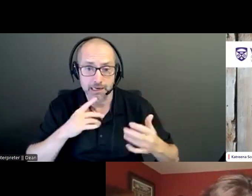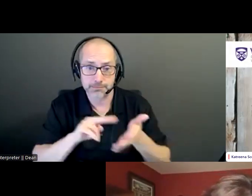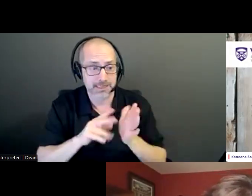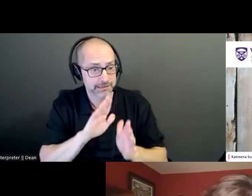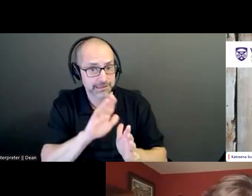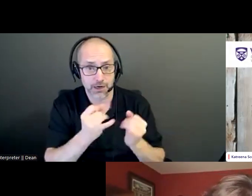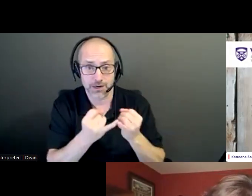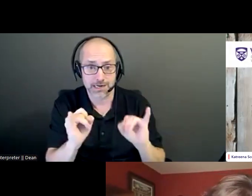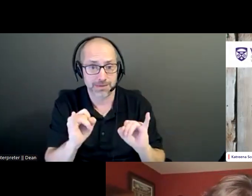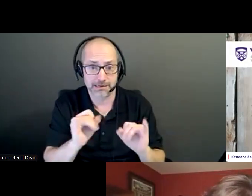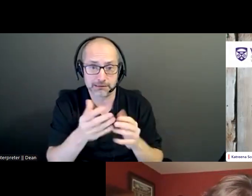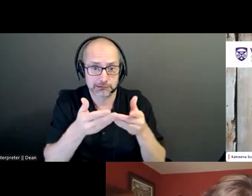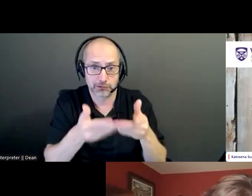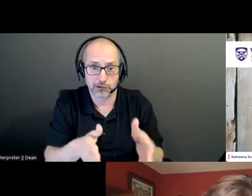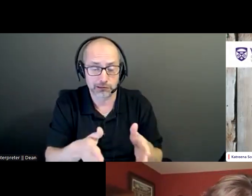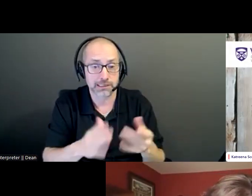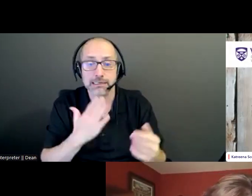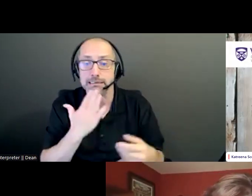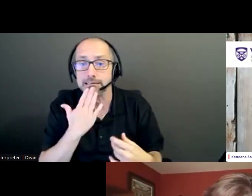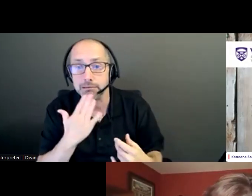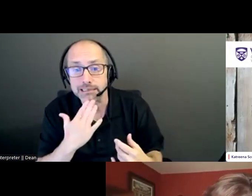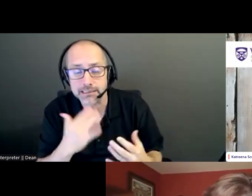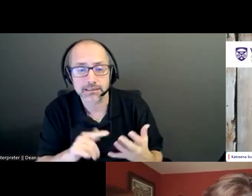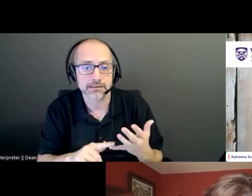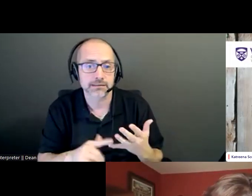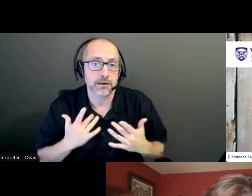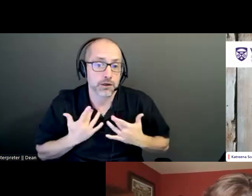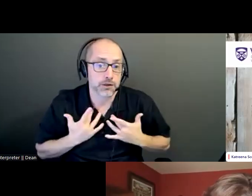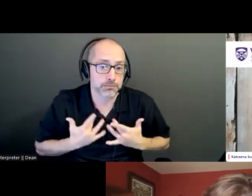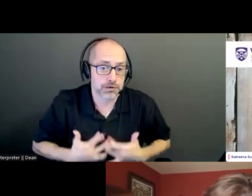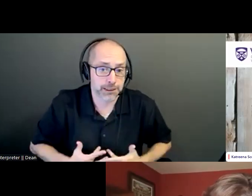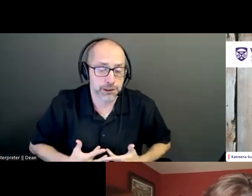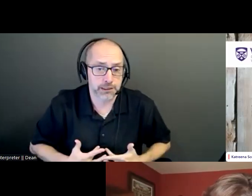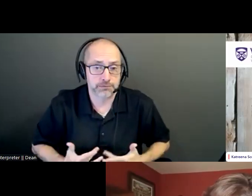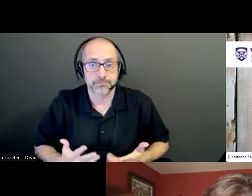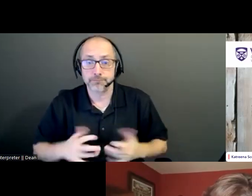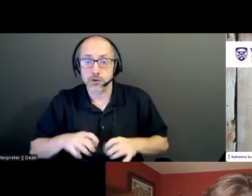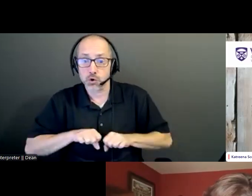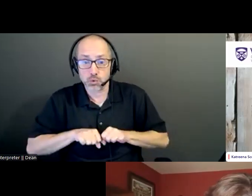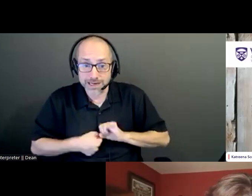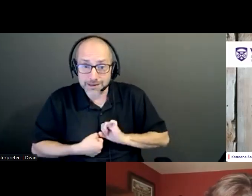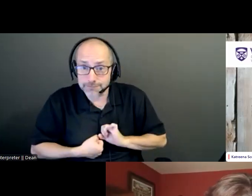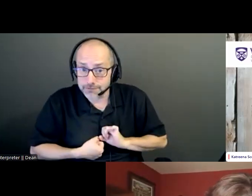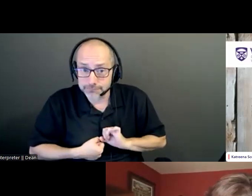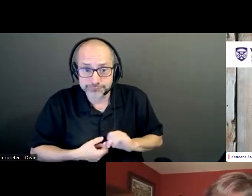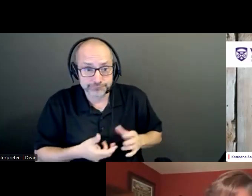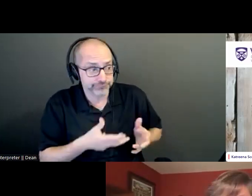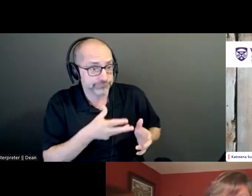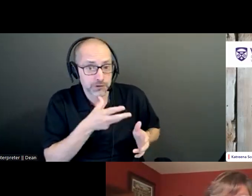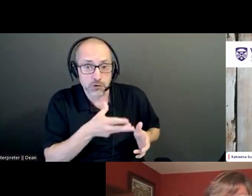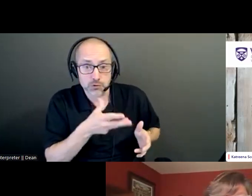independence. Diabetes, depression, grief as a result of loss of a